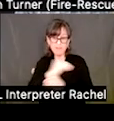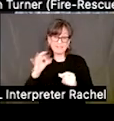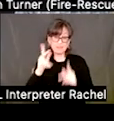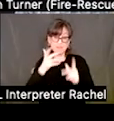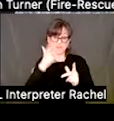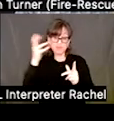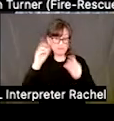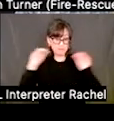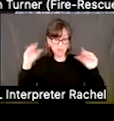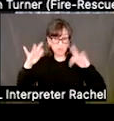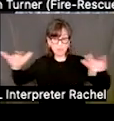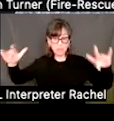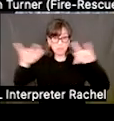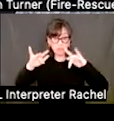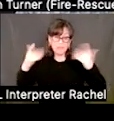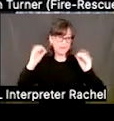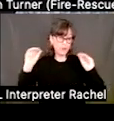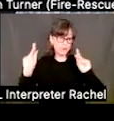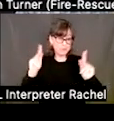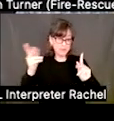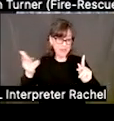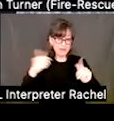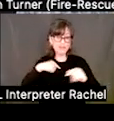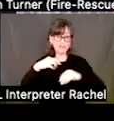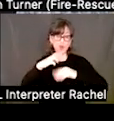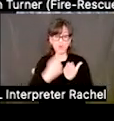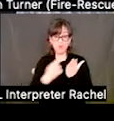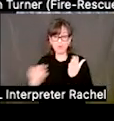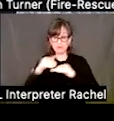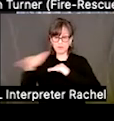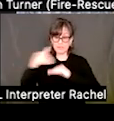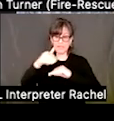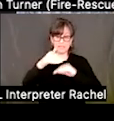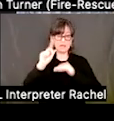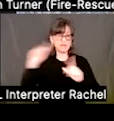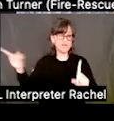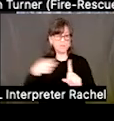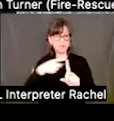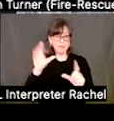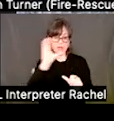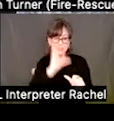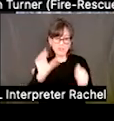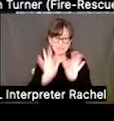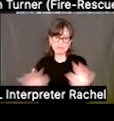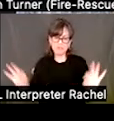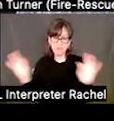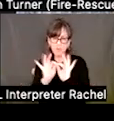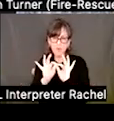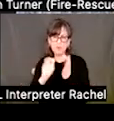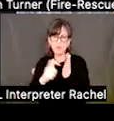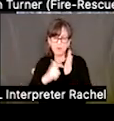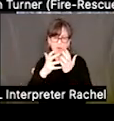So there's nobody around. So getting out resources out there to make that primary search is really important. It takes a lot